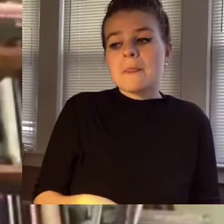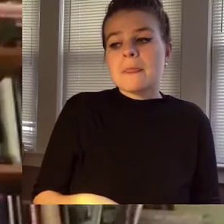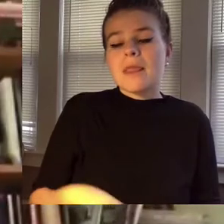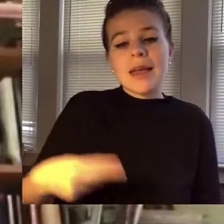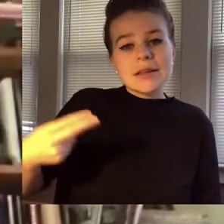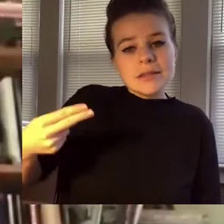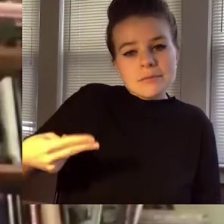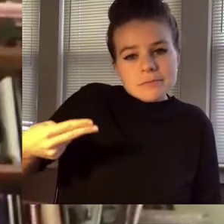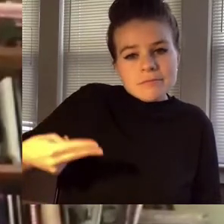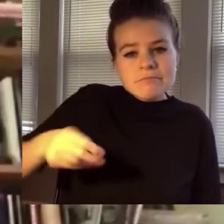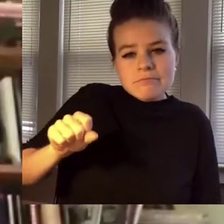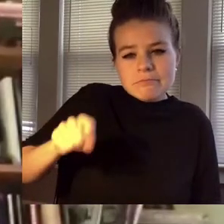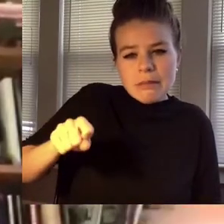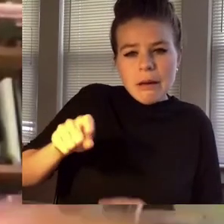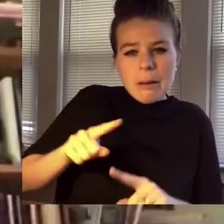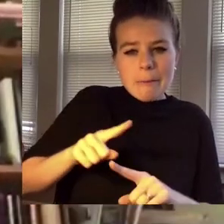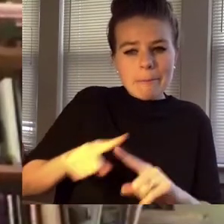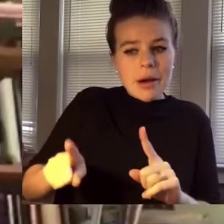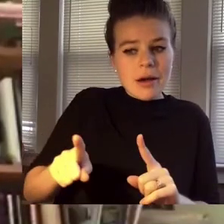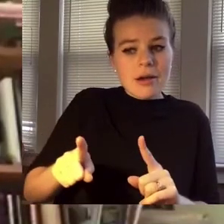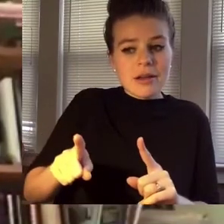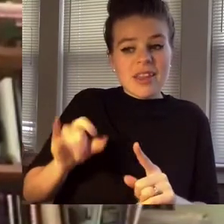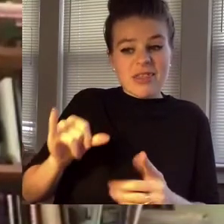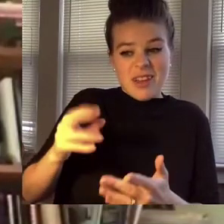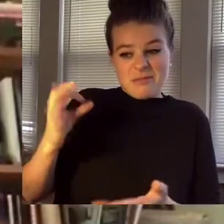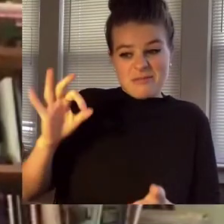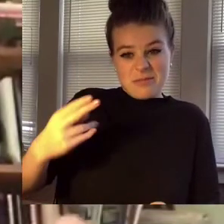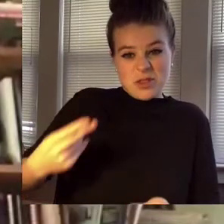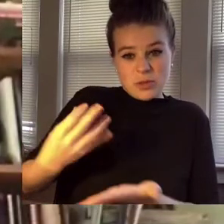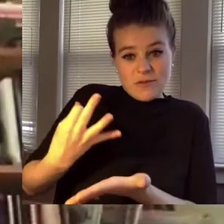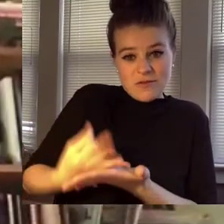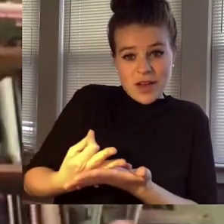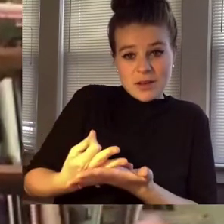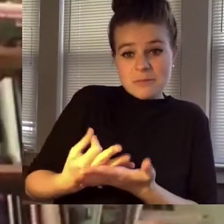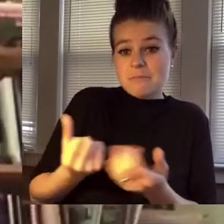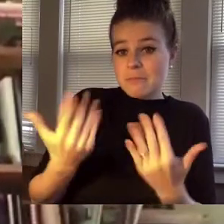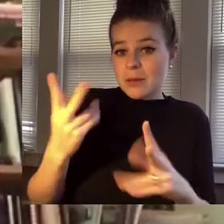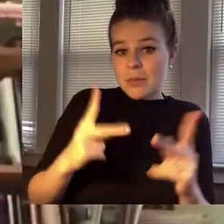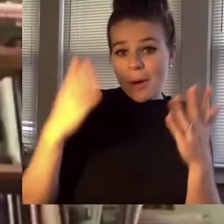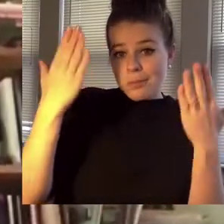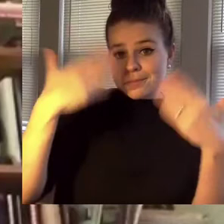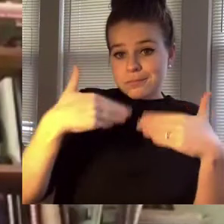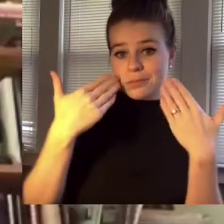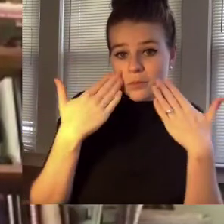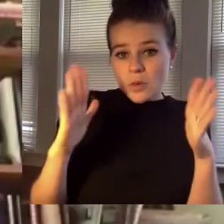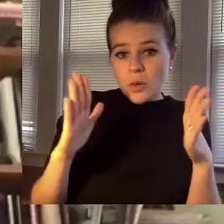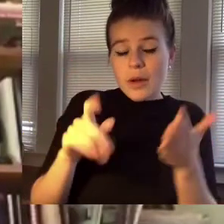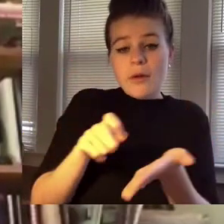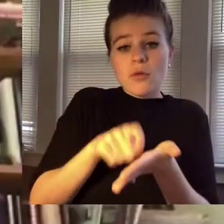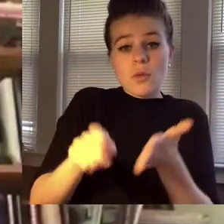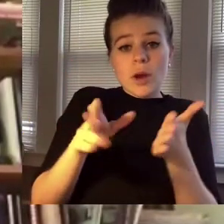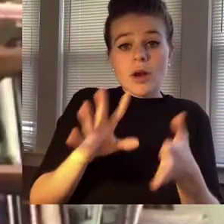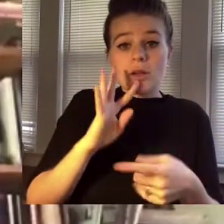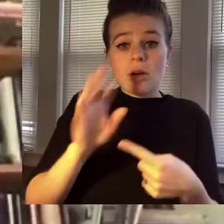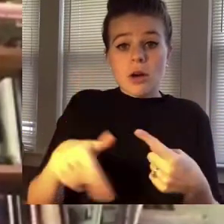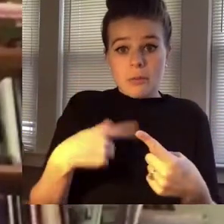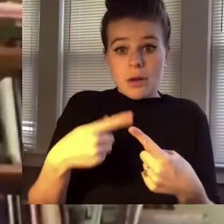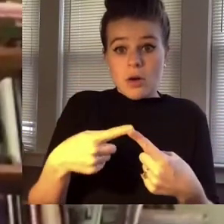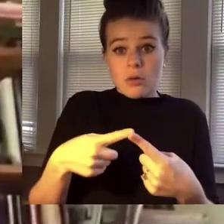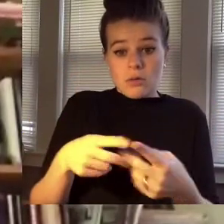a historical fact, but it's not one that anybody would know. The tension for me is that the writer I refer to is someone I know and care